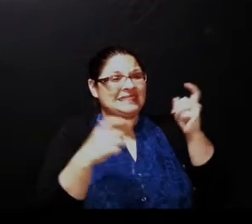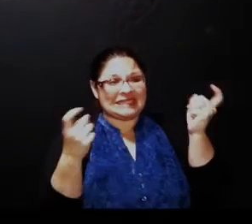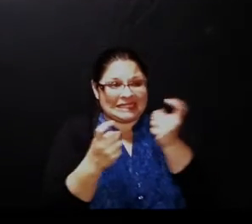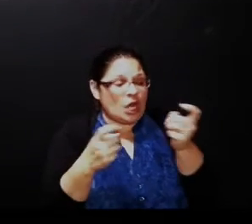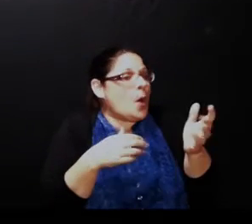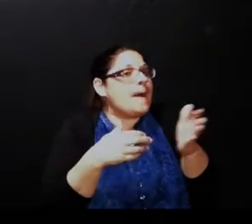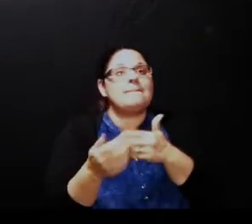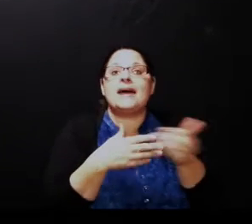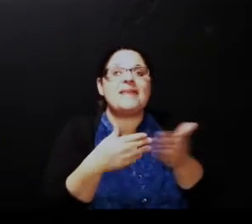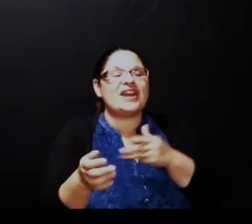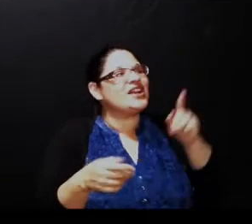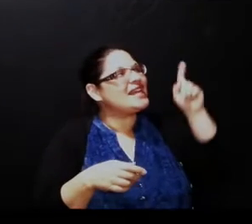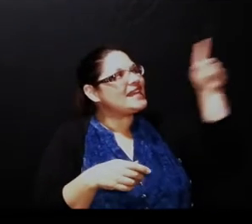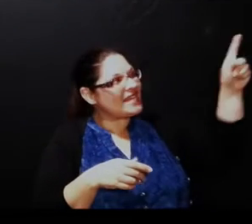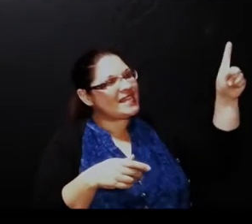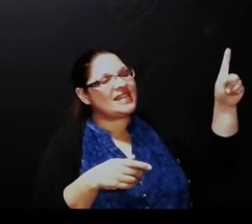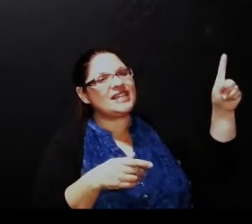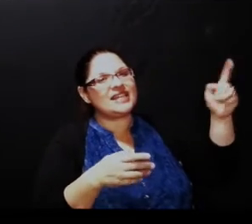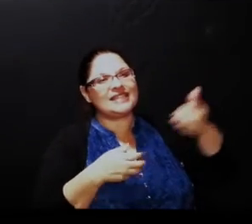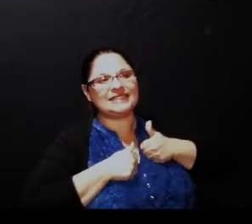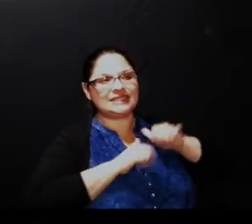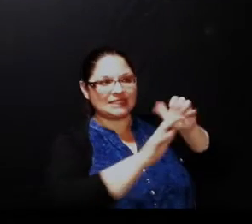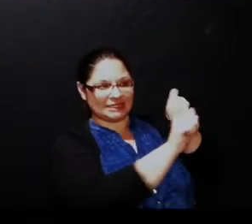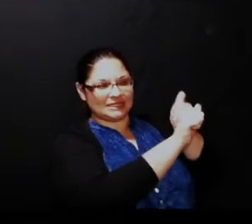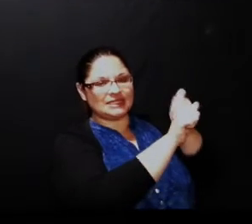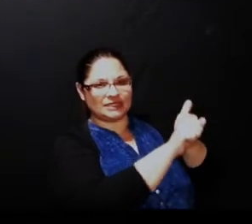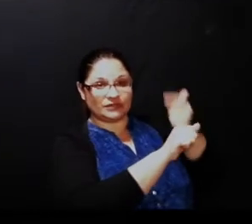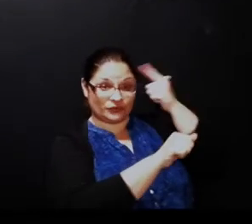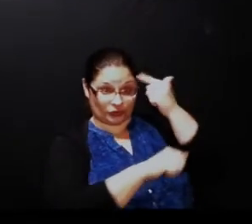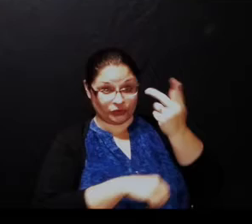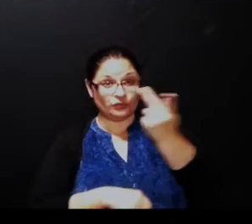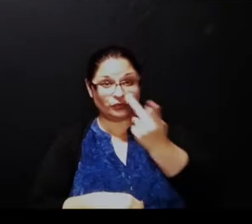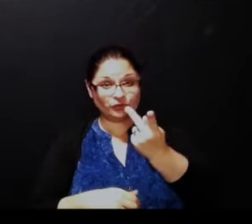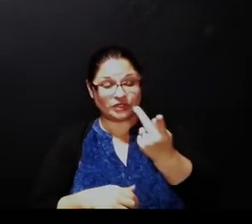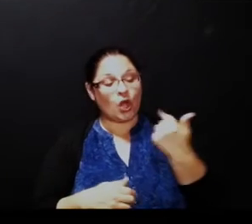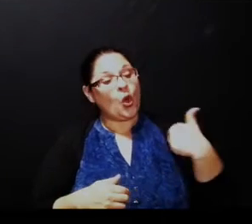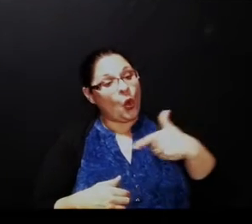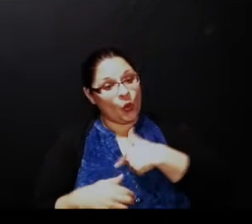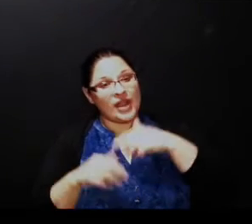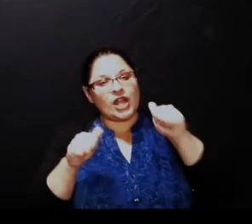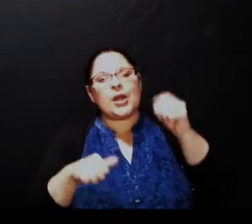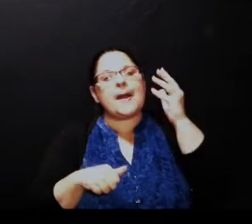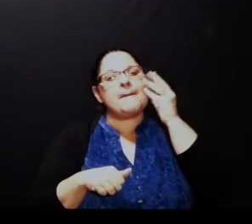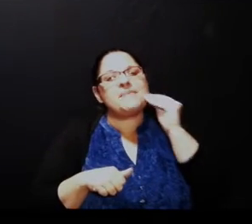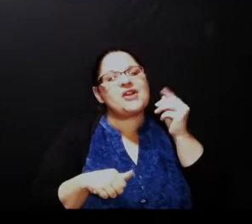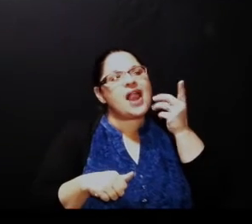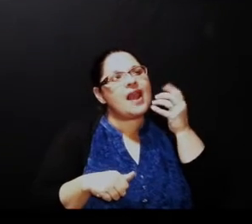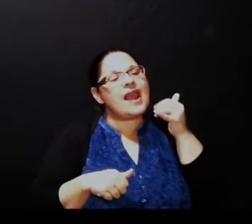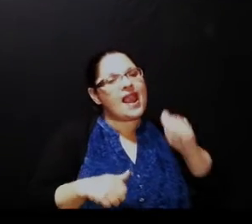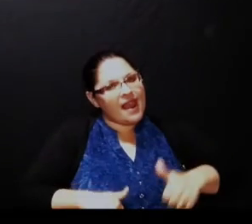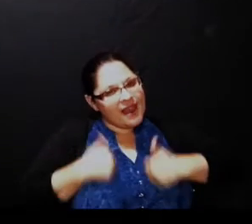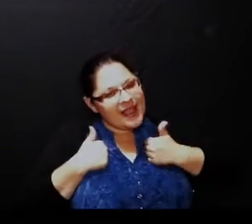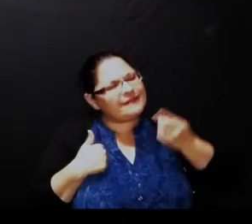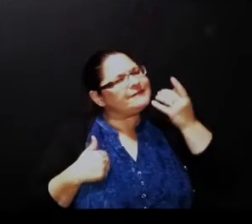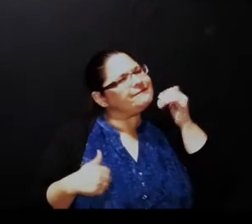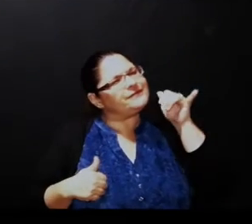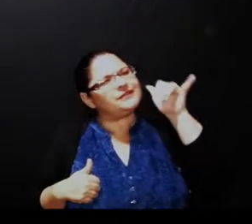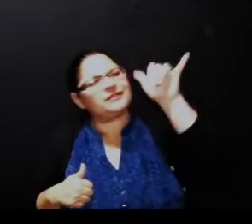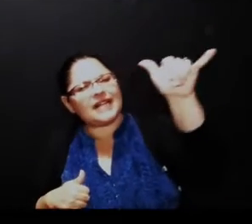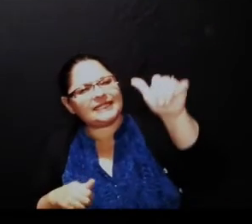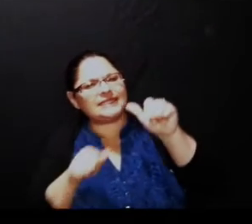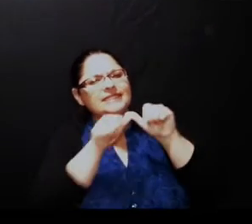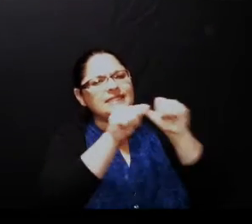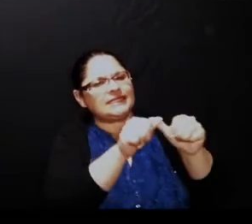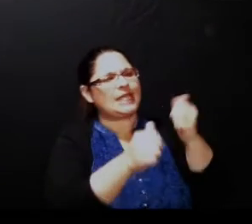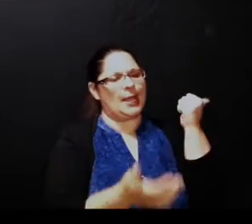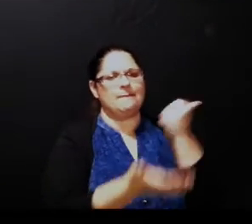have life everlasting. Amen? What good news that is, and it is for the world. So as we begin in the gospel today,